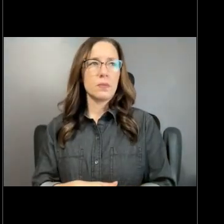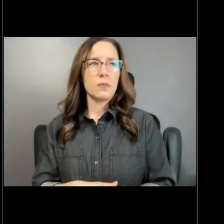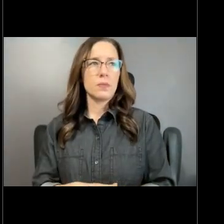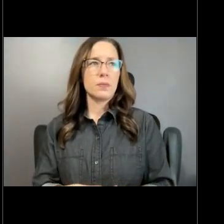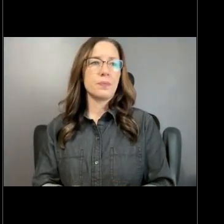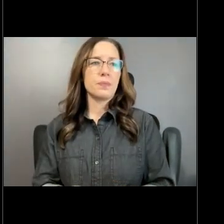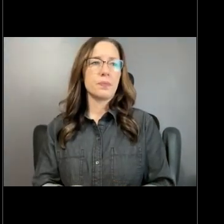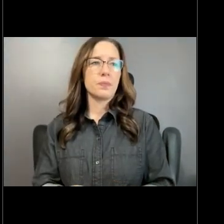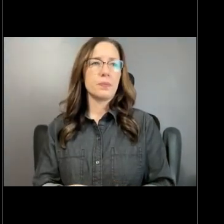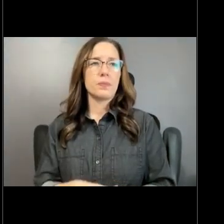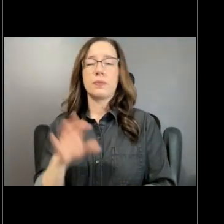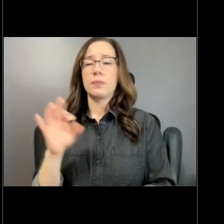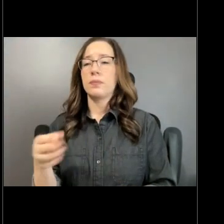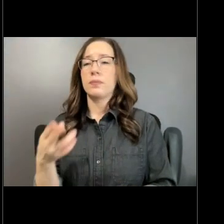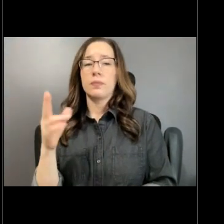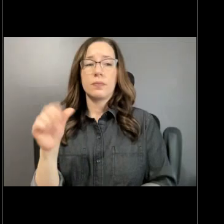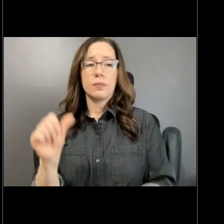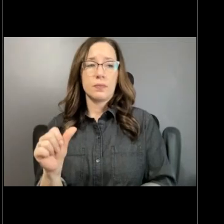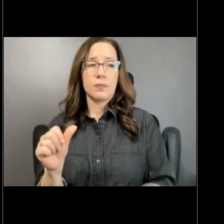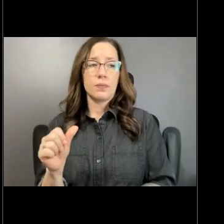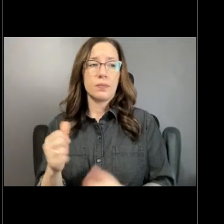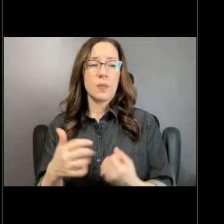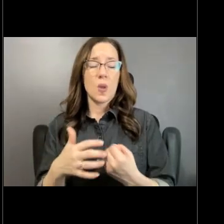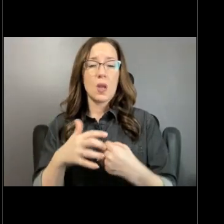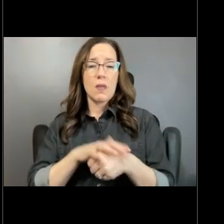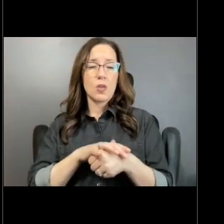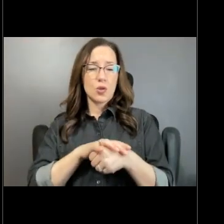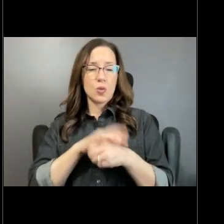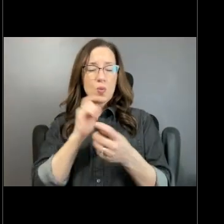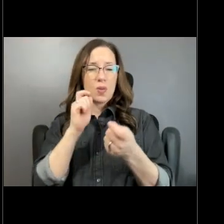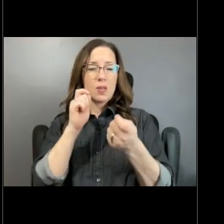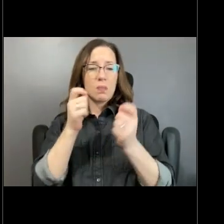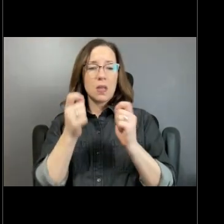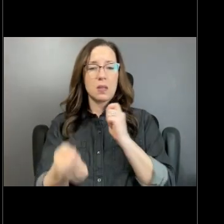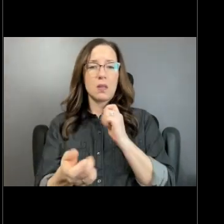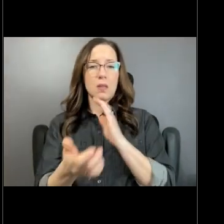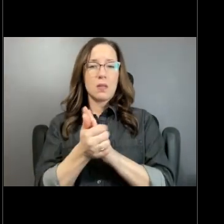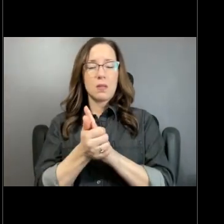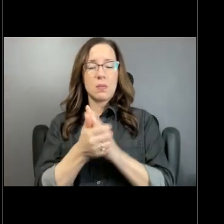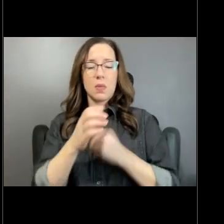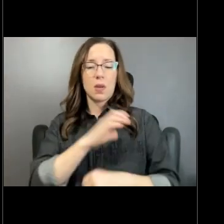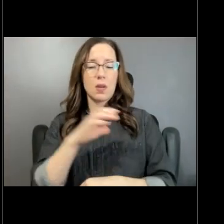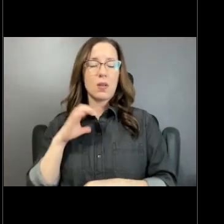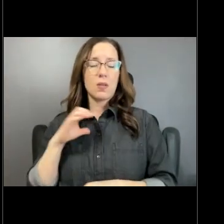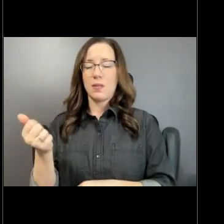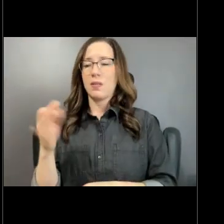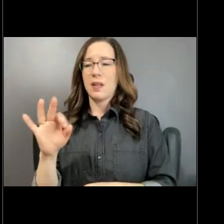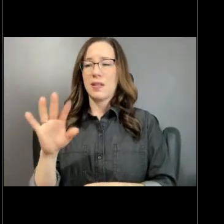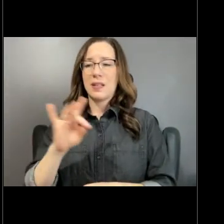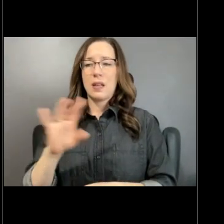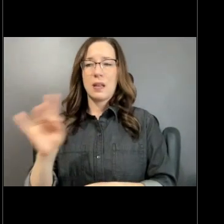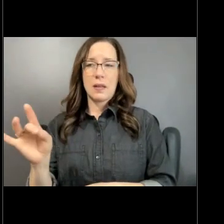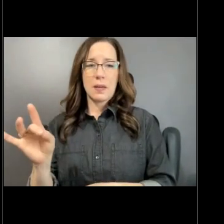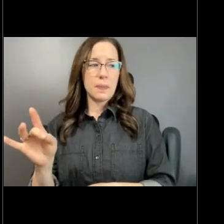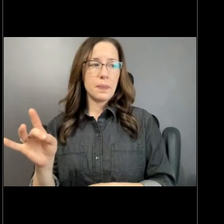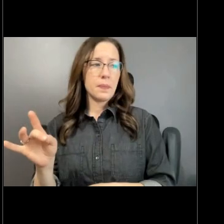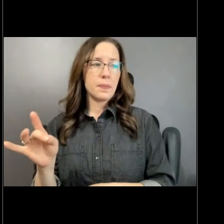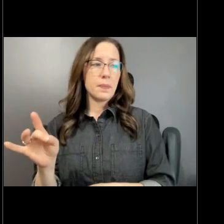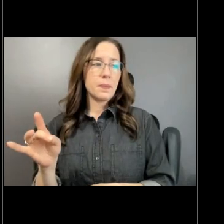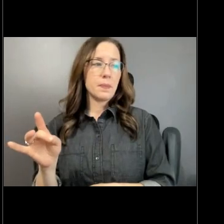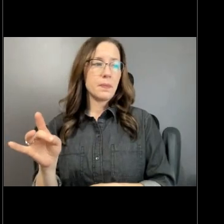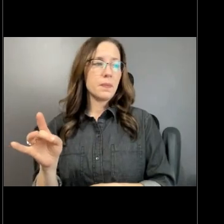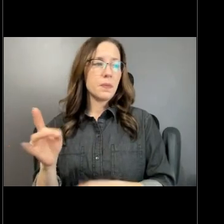The FHA's coverage was amended by Congress in 1988 to